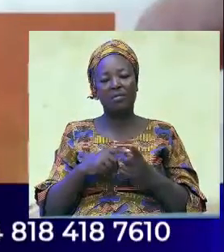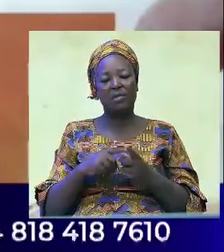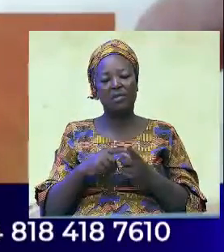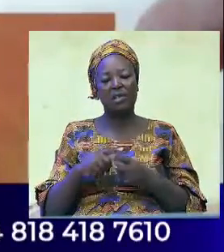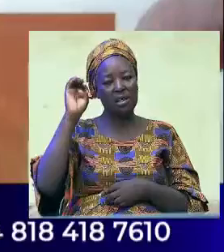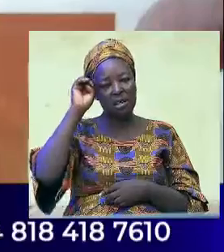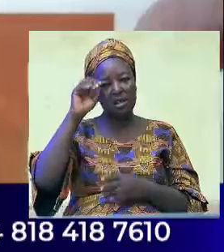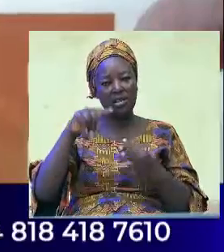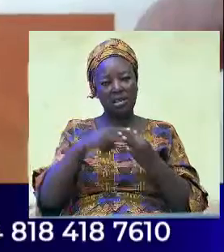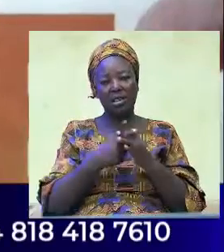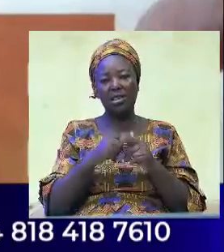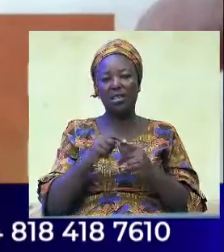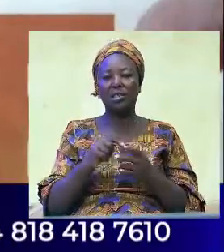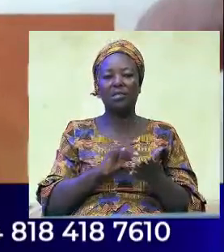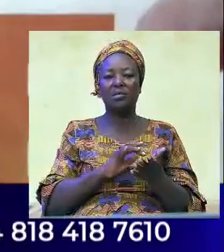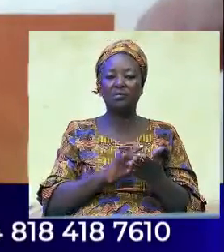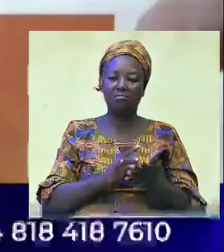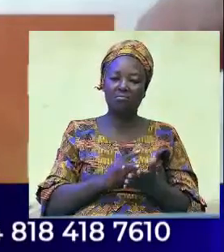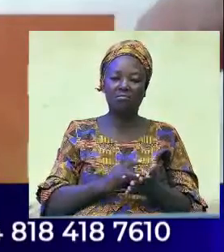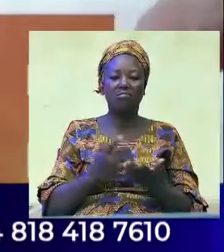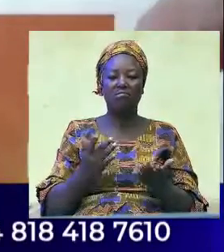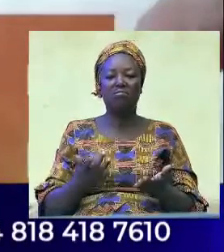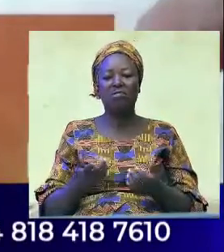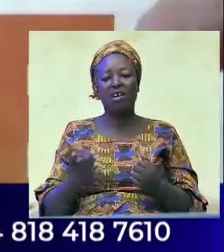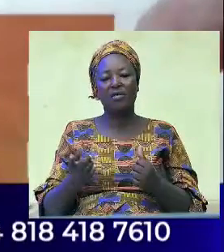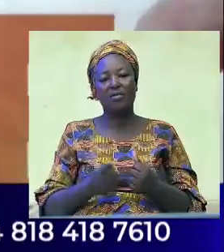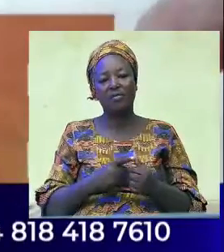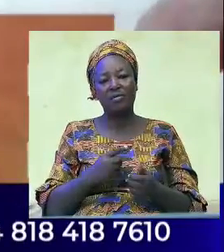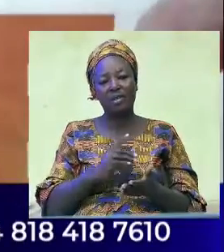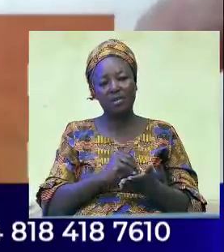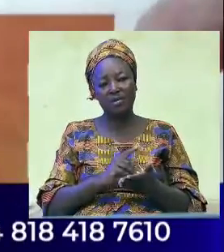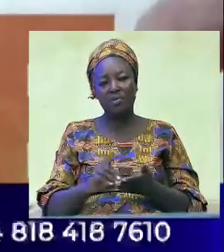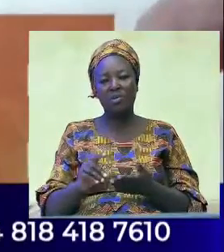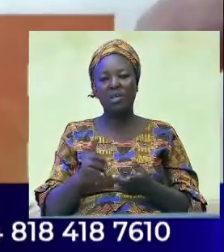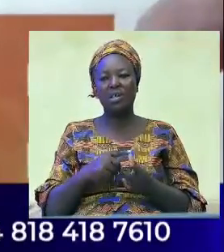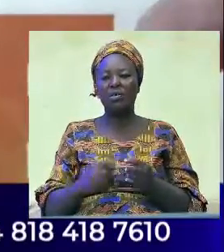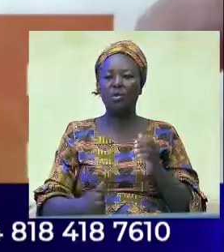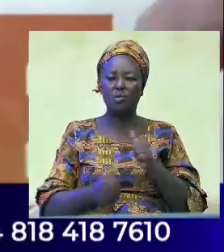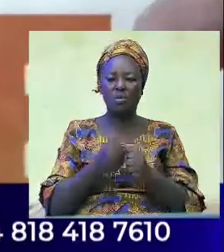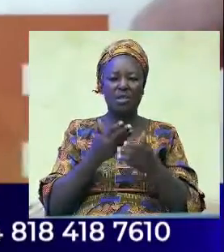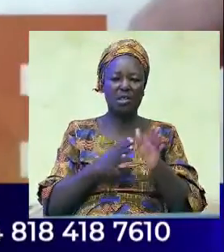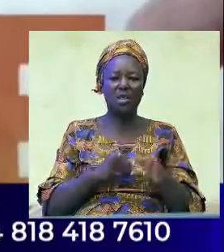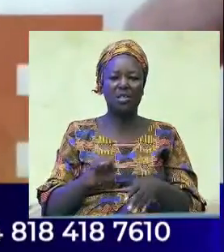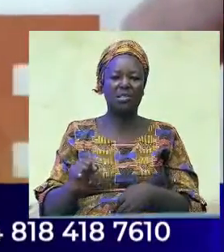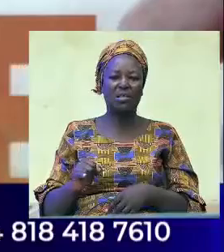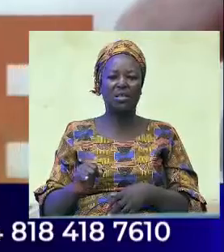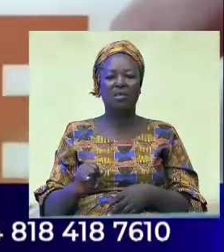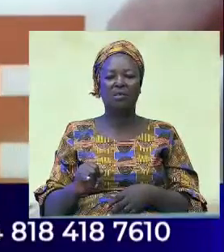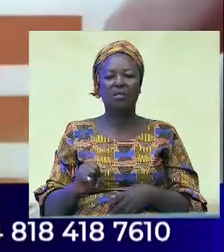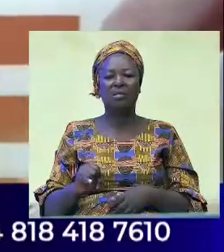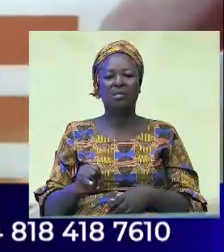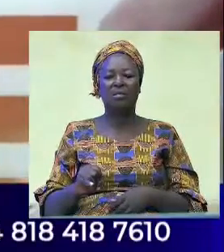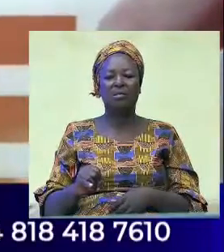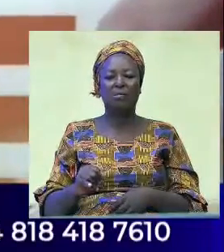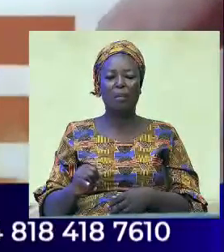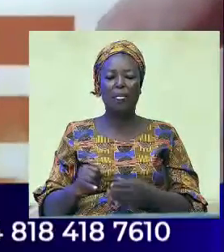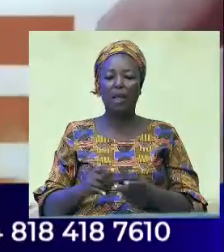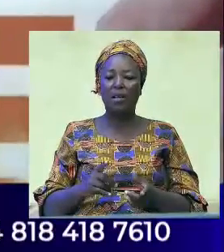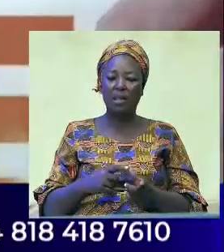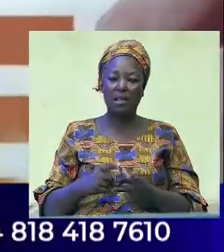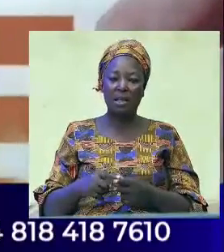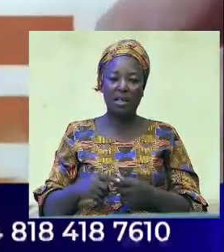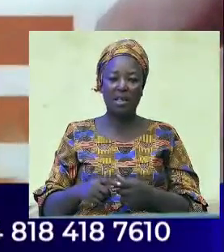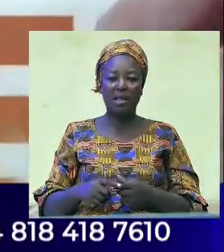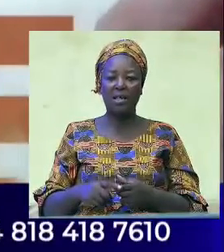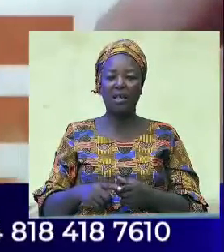me. So I started the treatment, which was just the first week, and I was almost